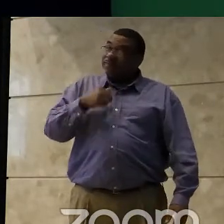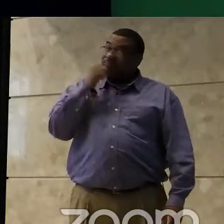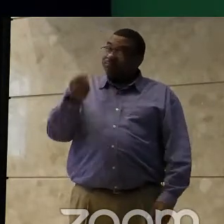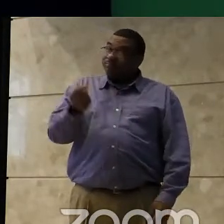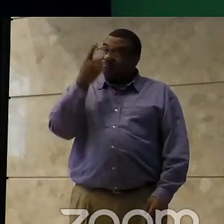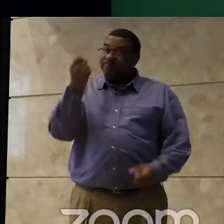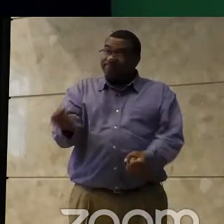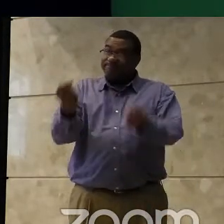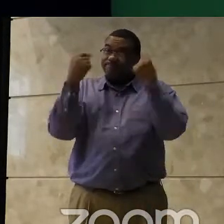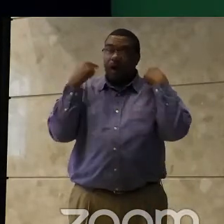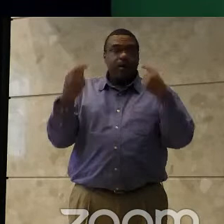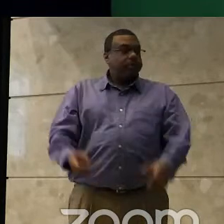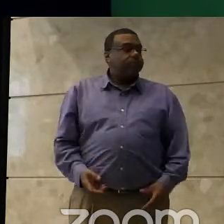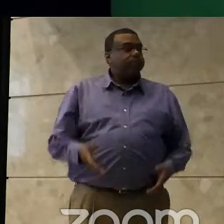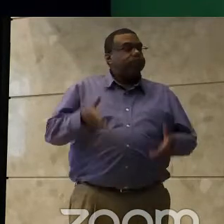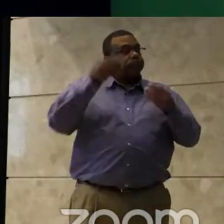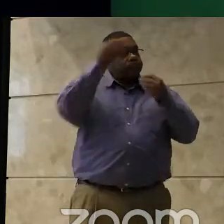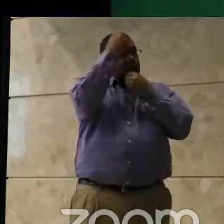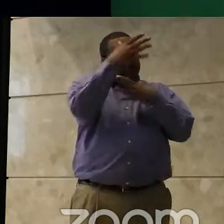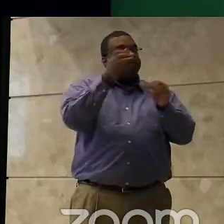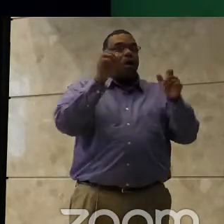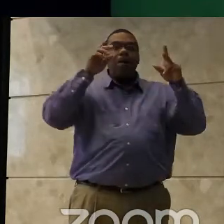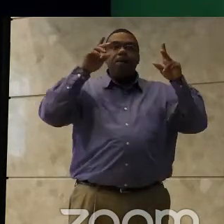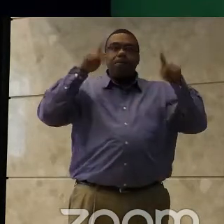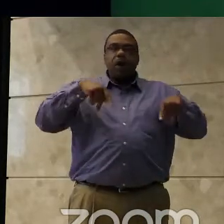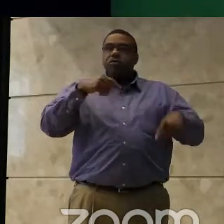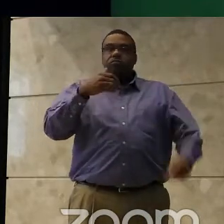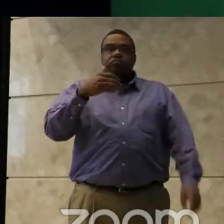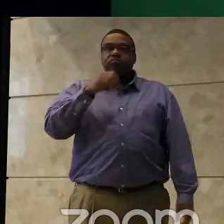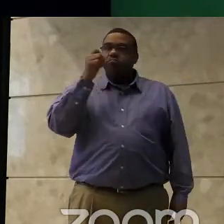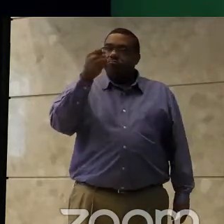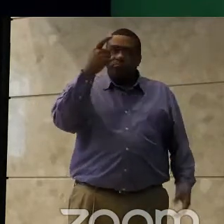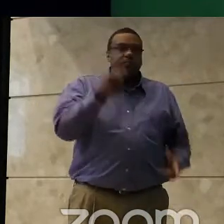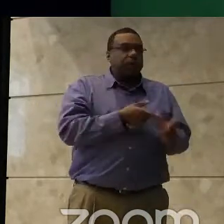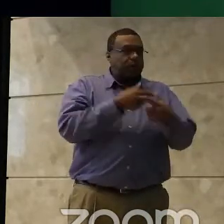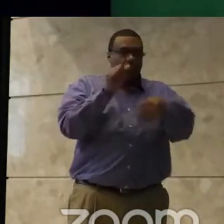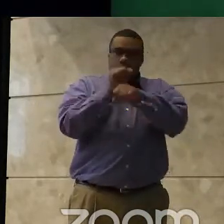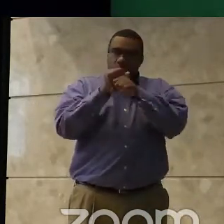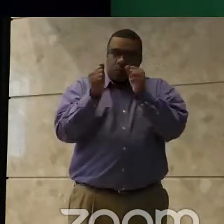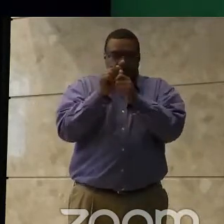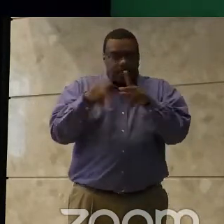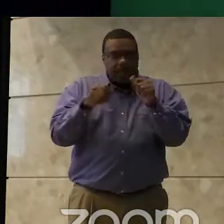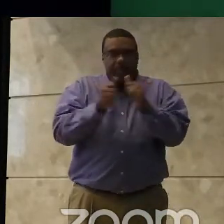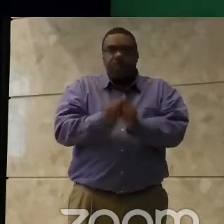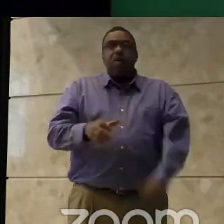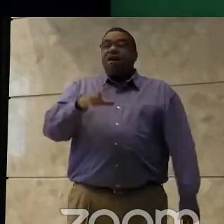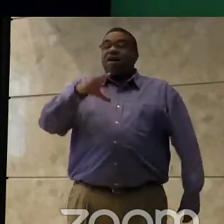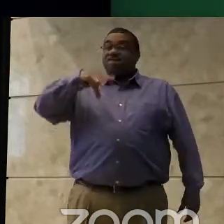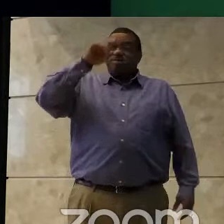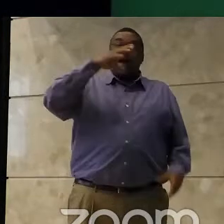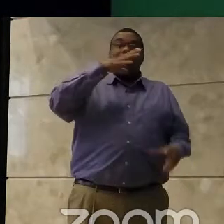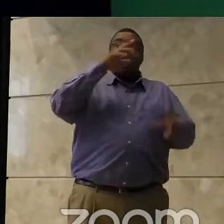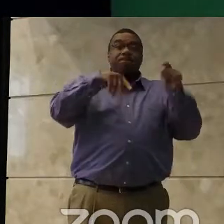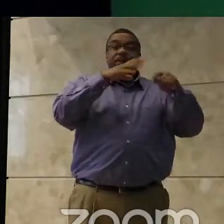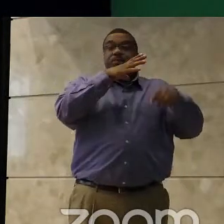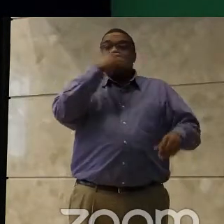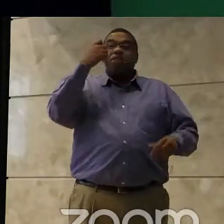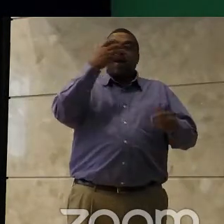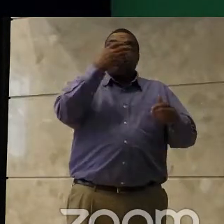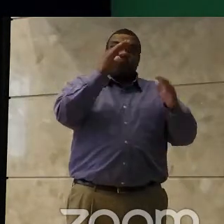point? So letting people know when you don't understand and then working with people and finding people better than you, that's my thought. Okay? Mm-hmm.